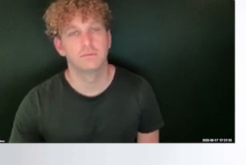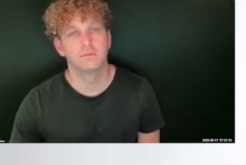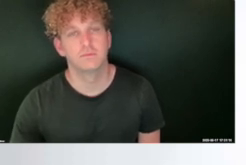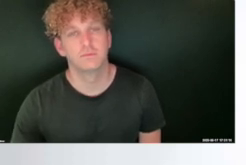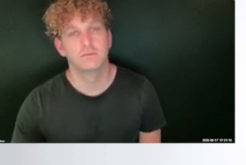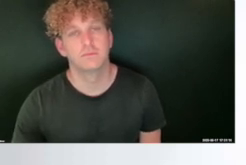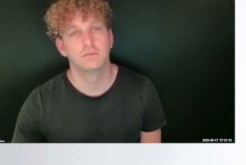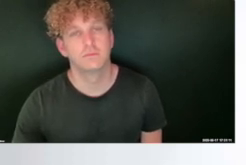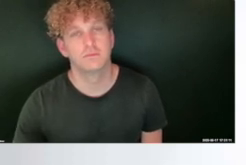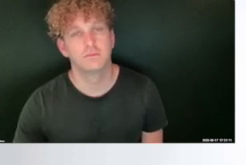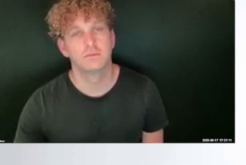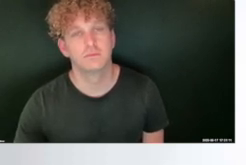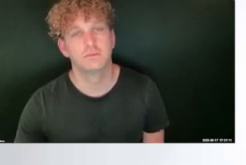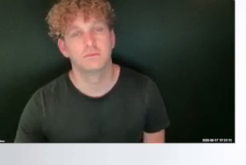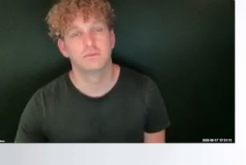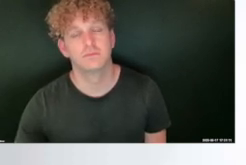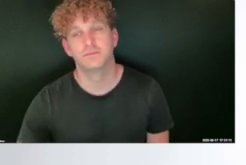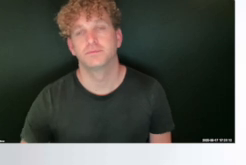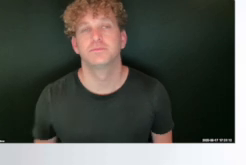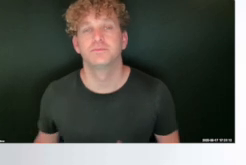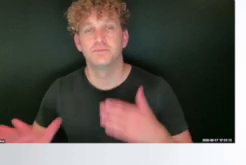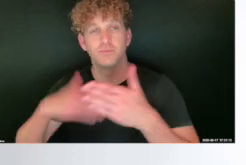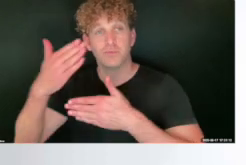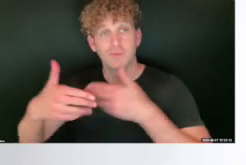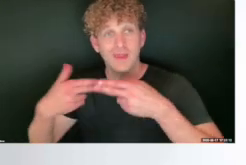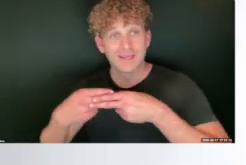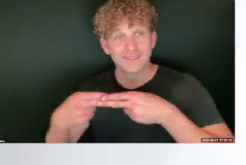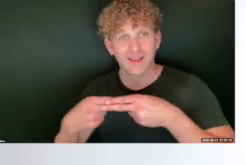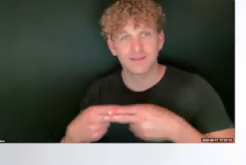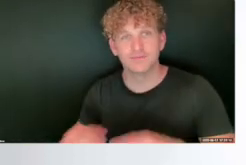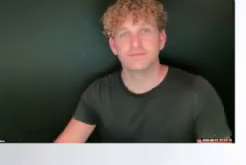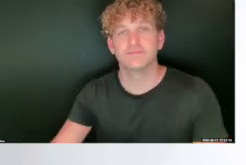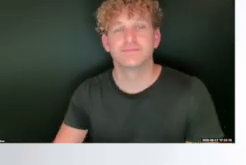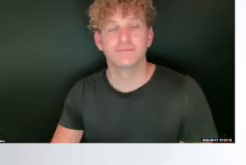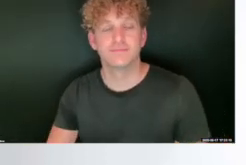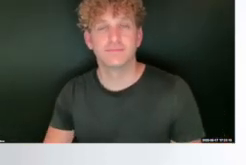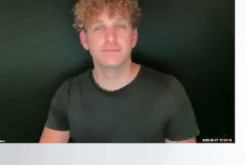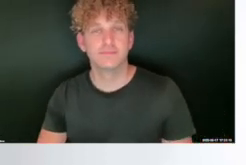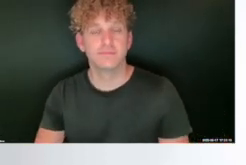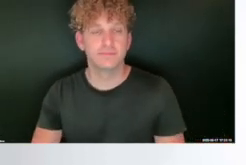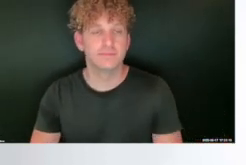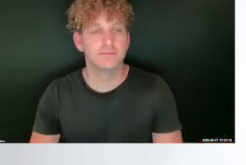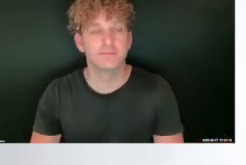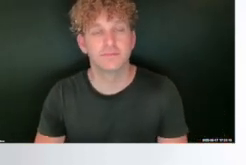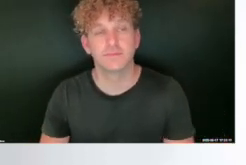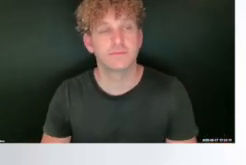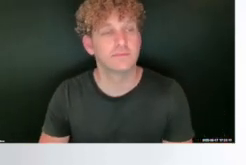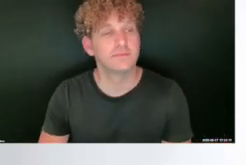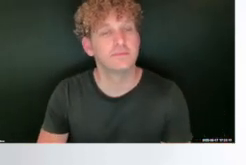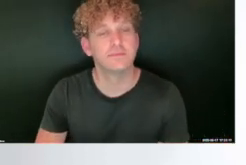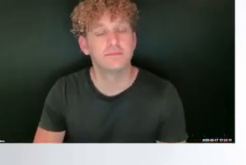schools, grocery shopping, and healthcare. The Regional Clean Mobility Pilots